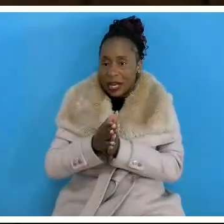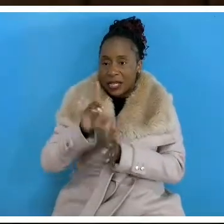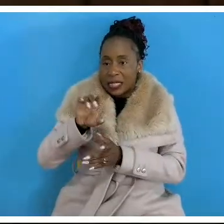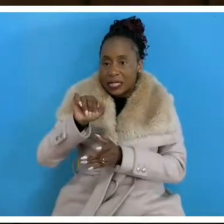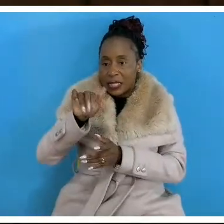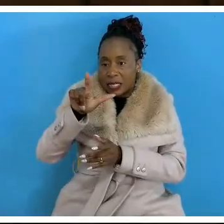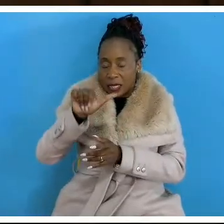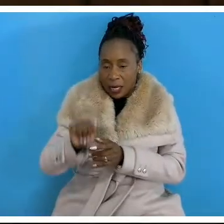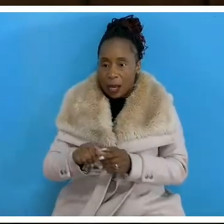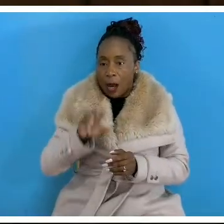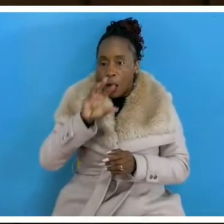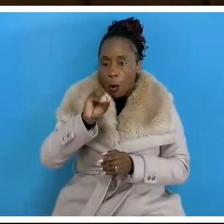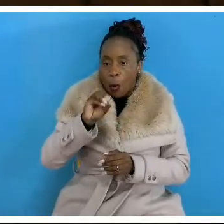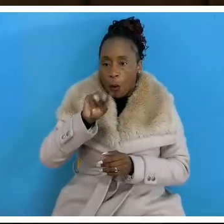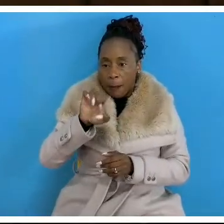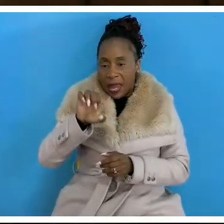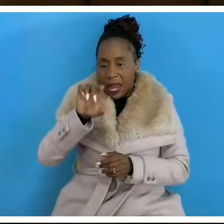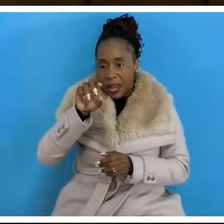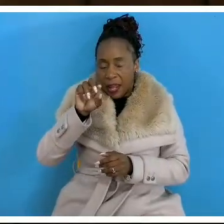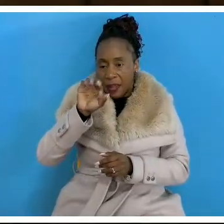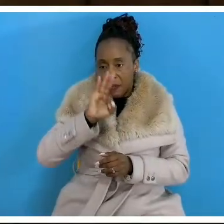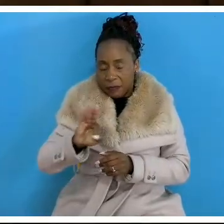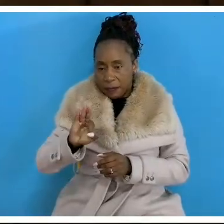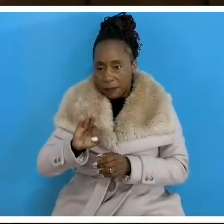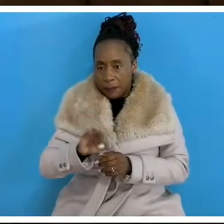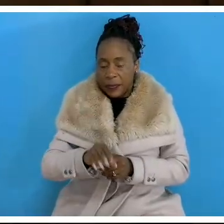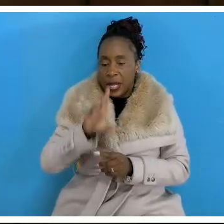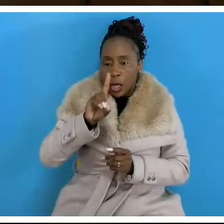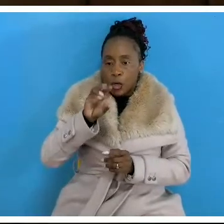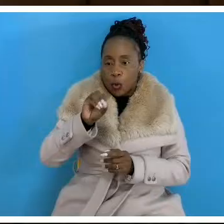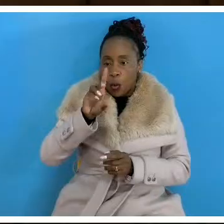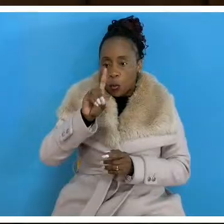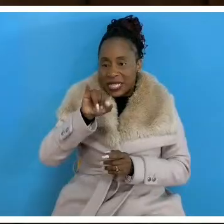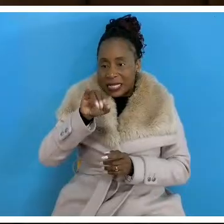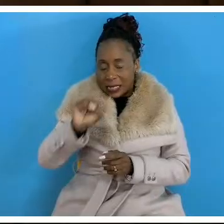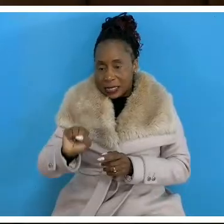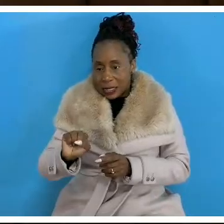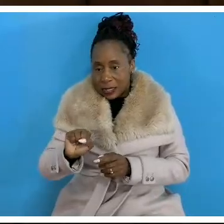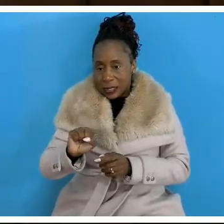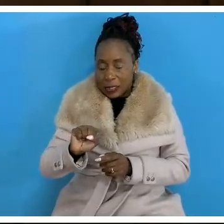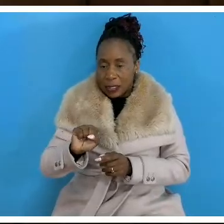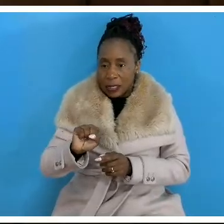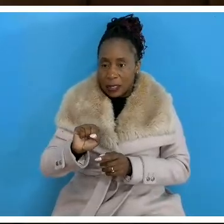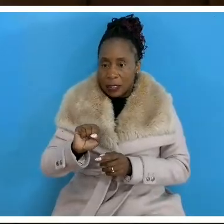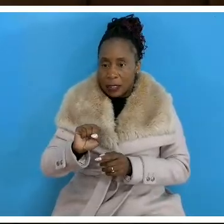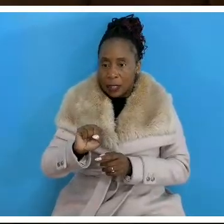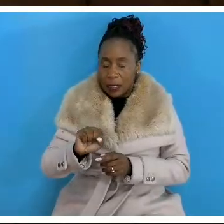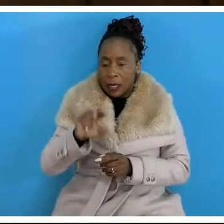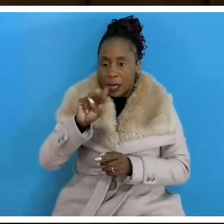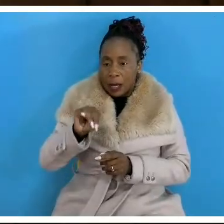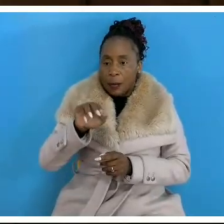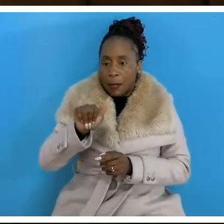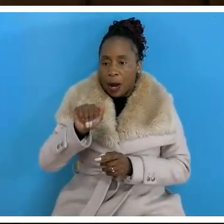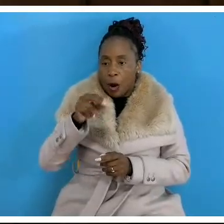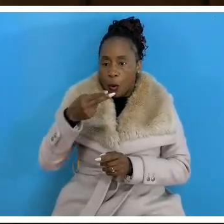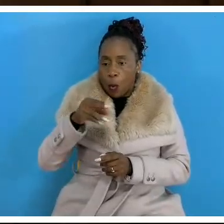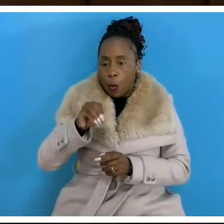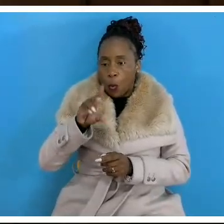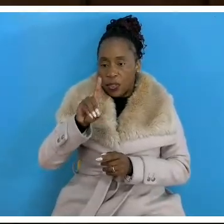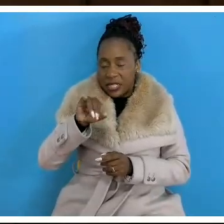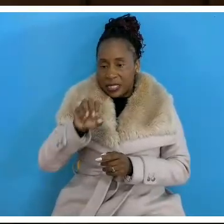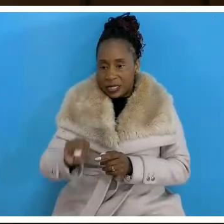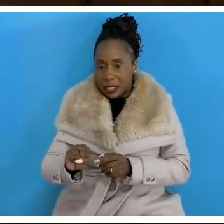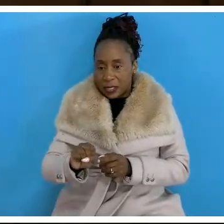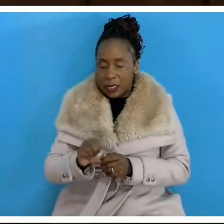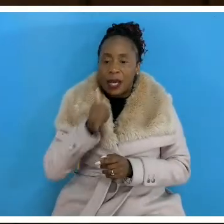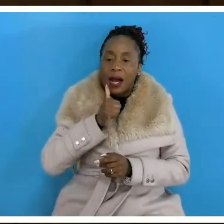Ometh CGS, Dolly's Busy Spot. We had Maoli's Takeaway,